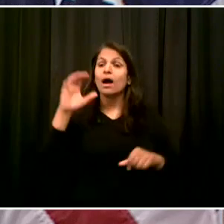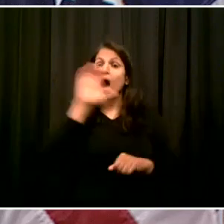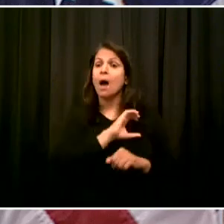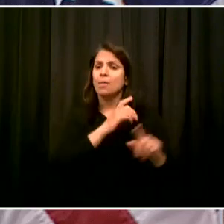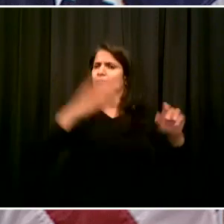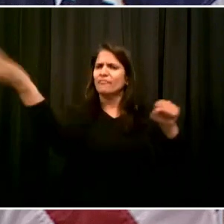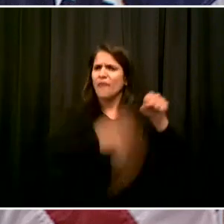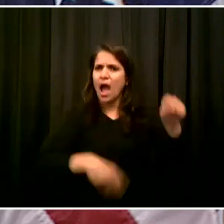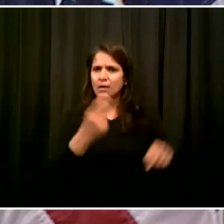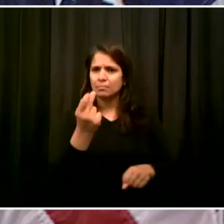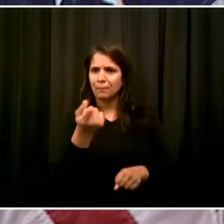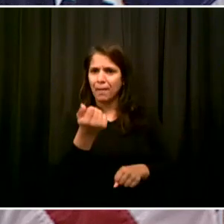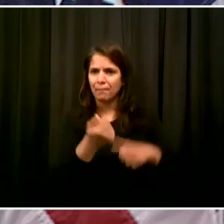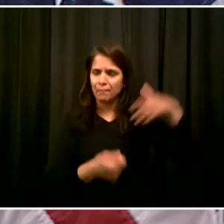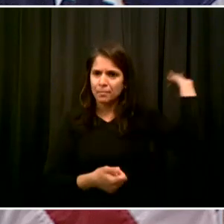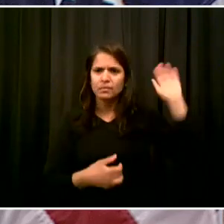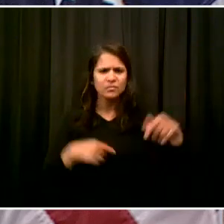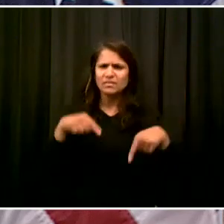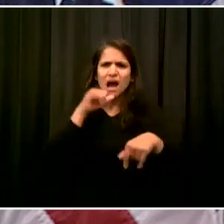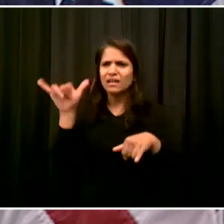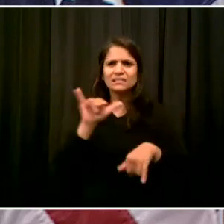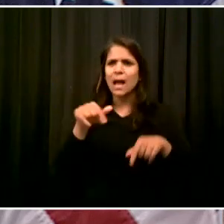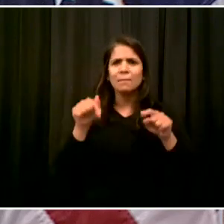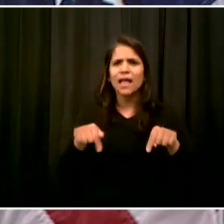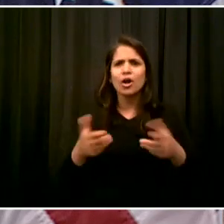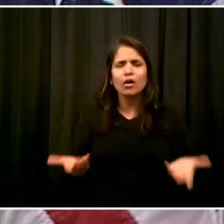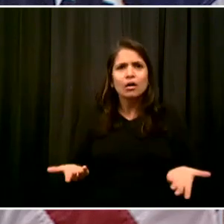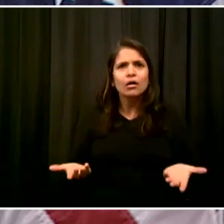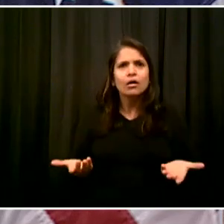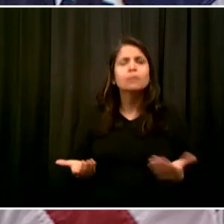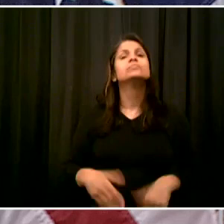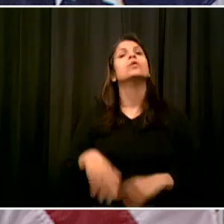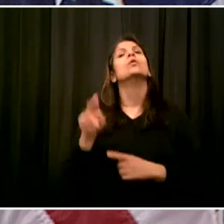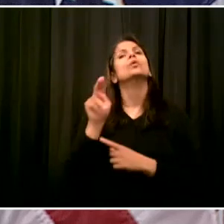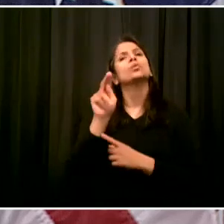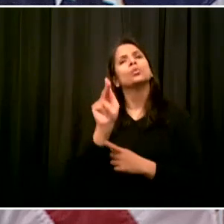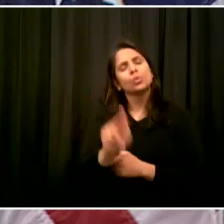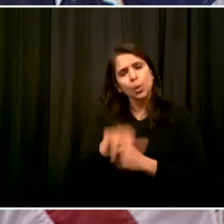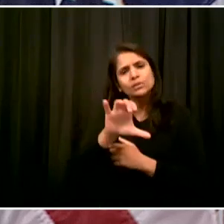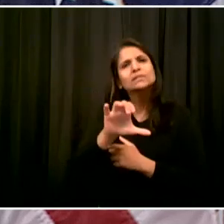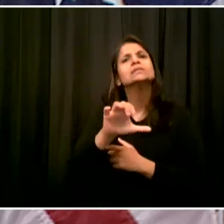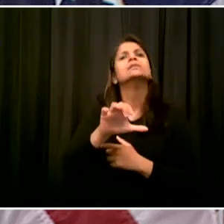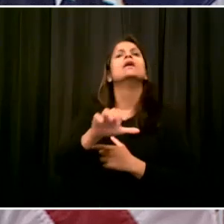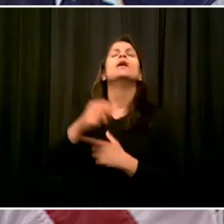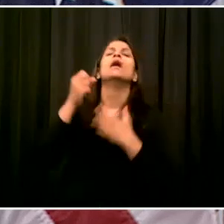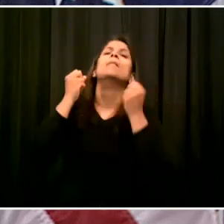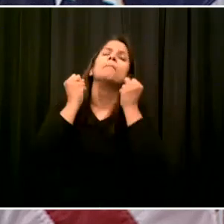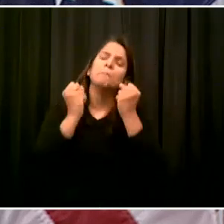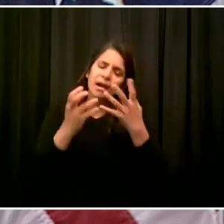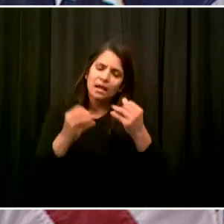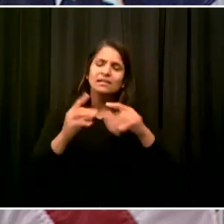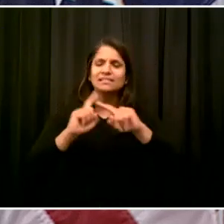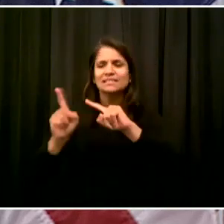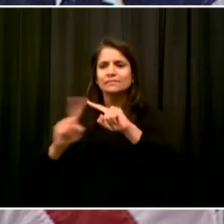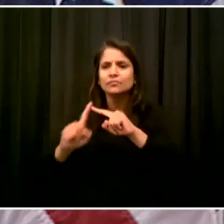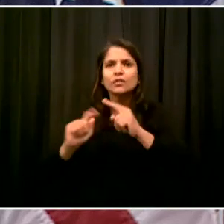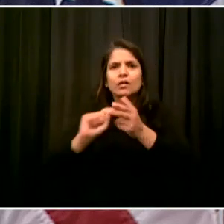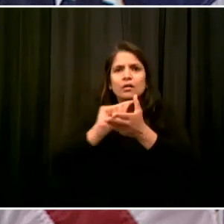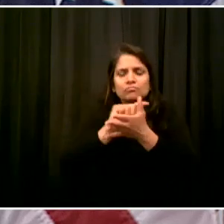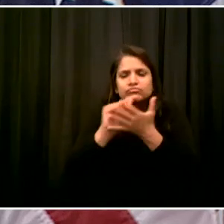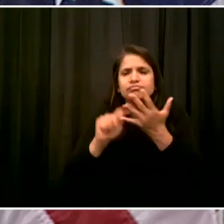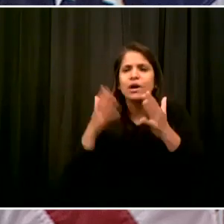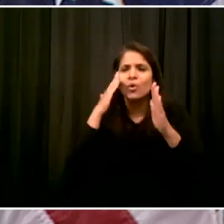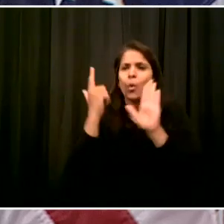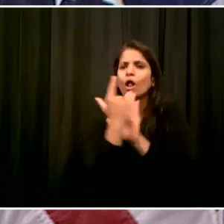investigation. Other places may or may not have that. But whatever our history, we have to change and we have to improve our process, and it has